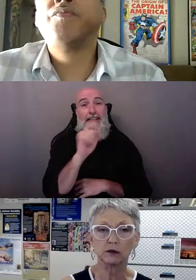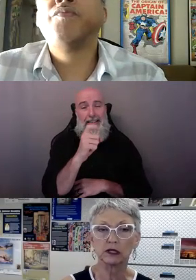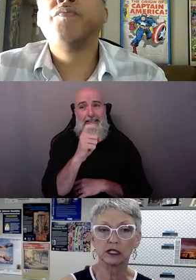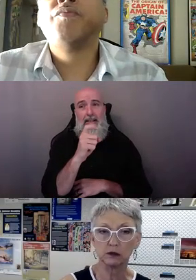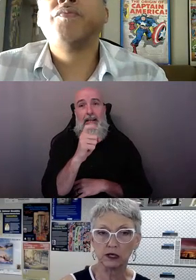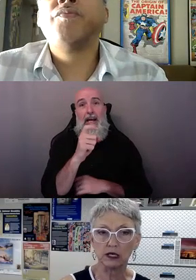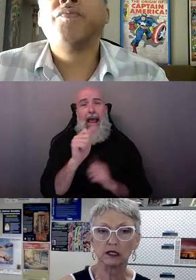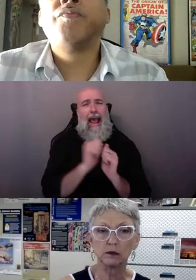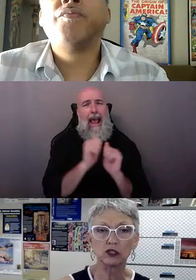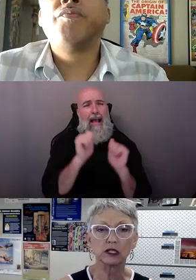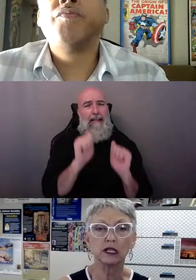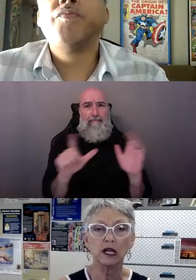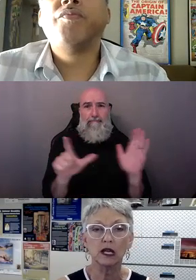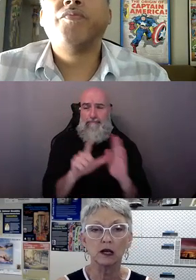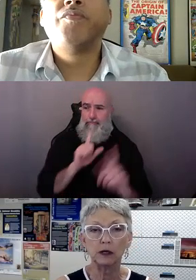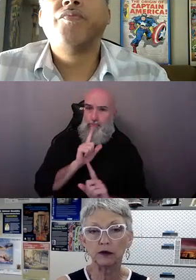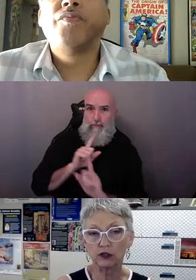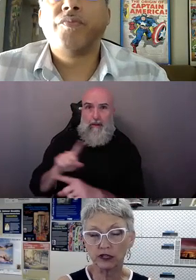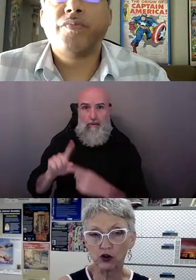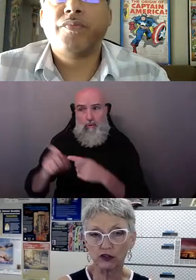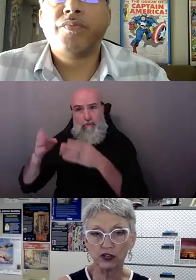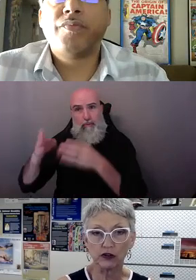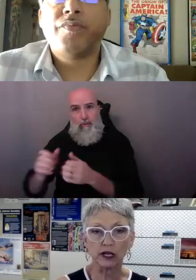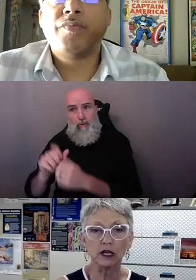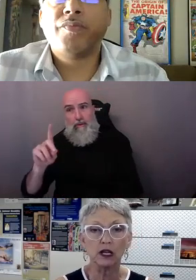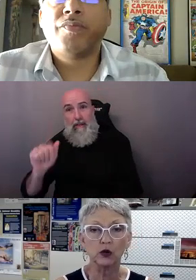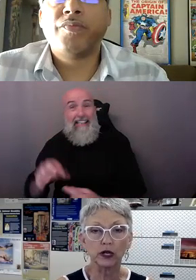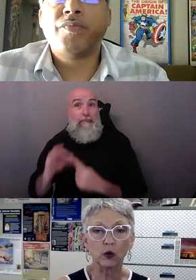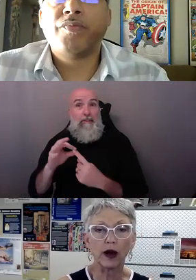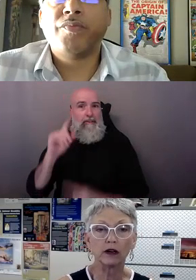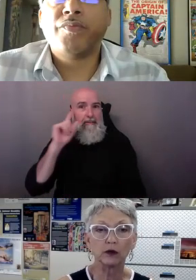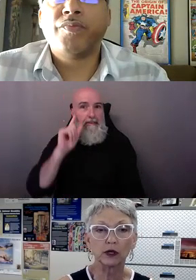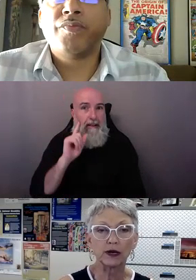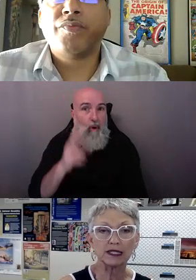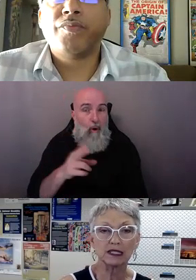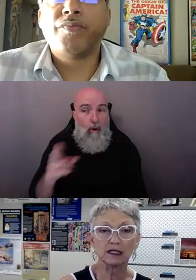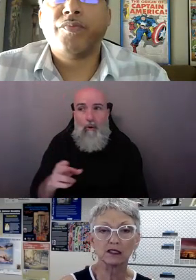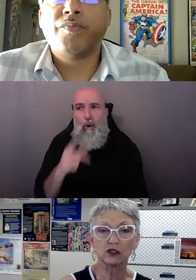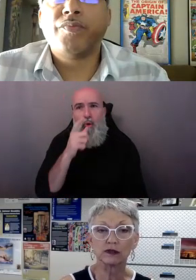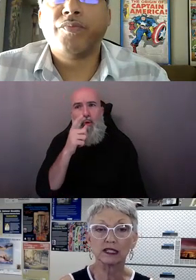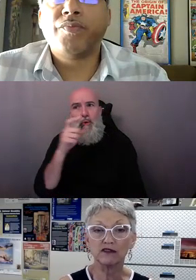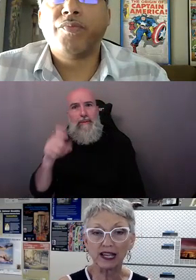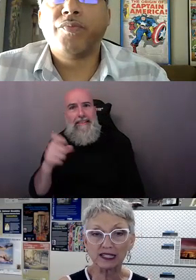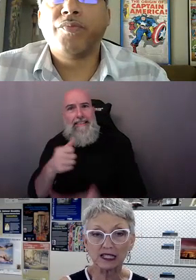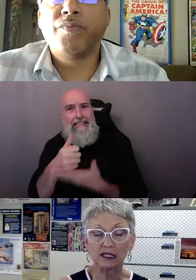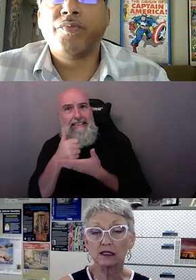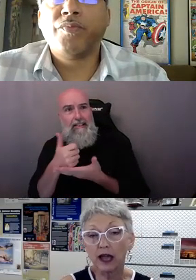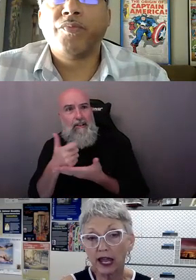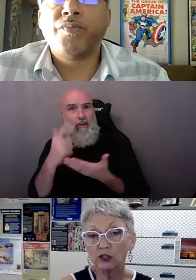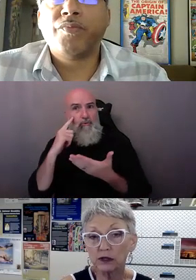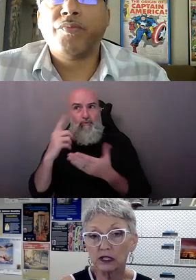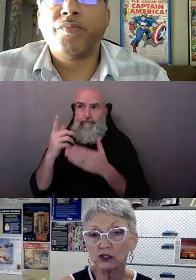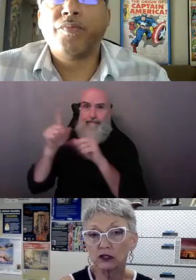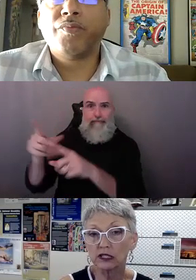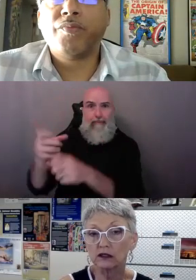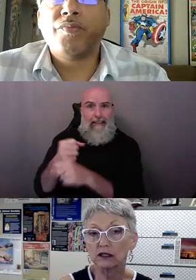with disabilities be, especially people that are deaf or hard of hearing, who inquire or request assistance to receive vaccines